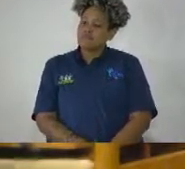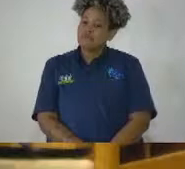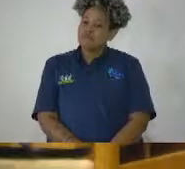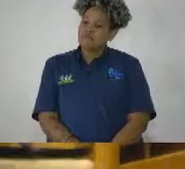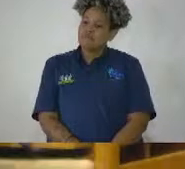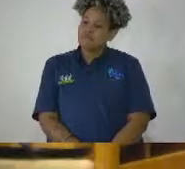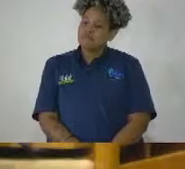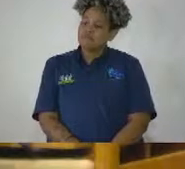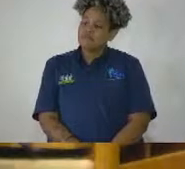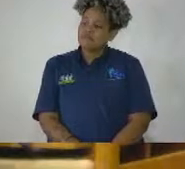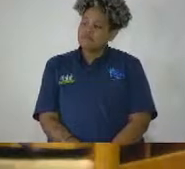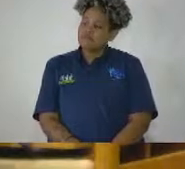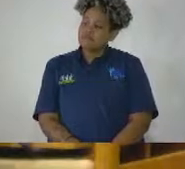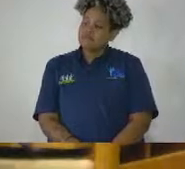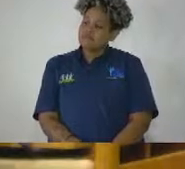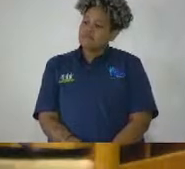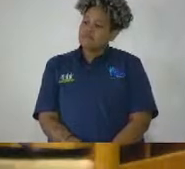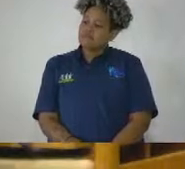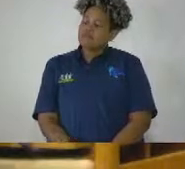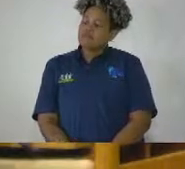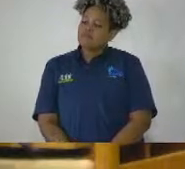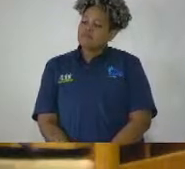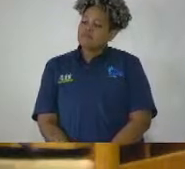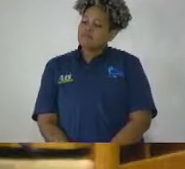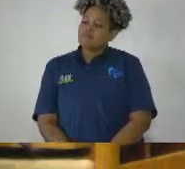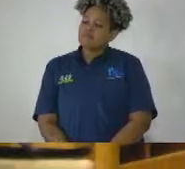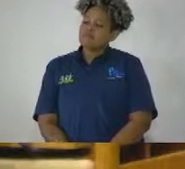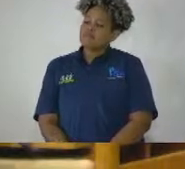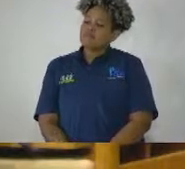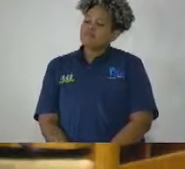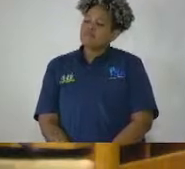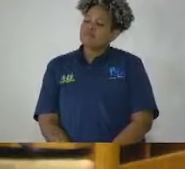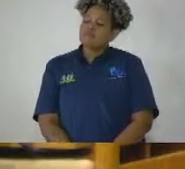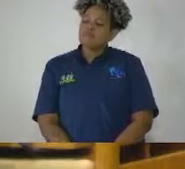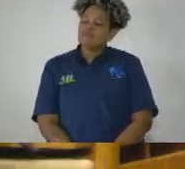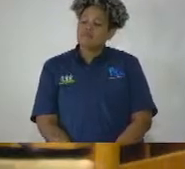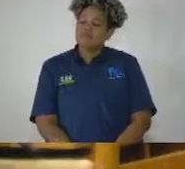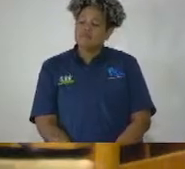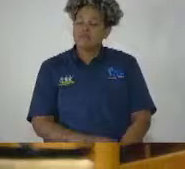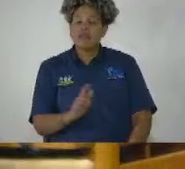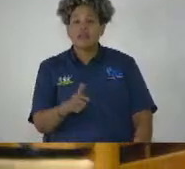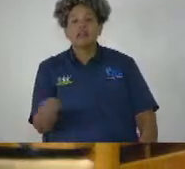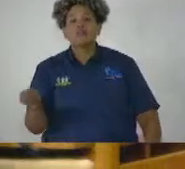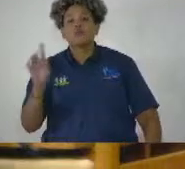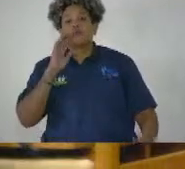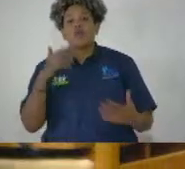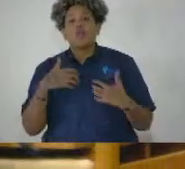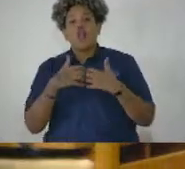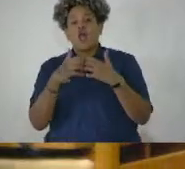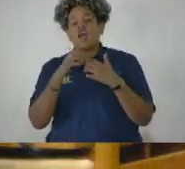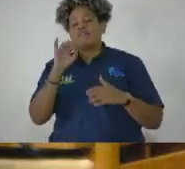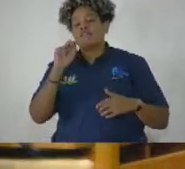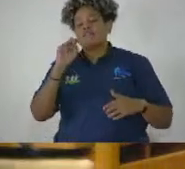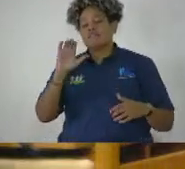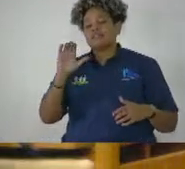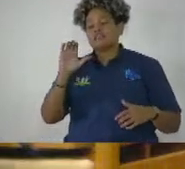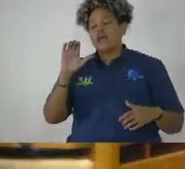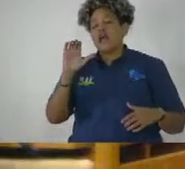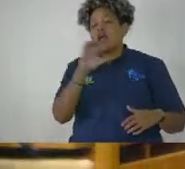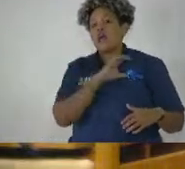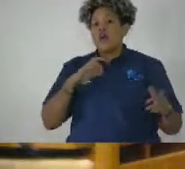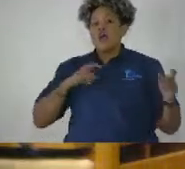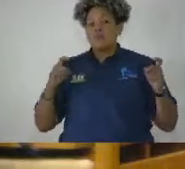later this week, we plan to launch the FinSAC Commission archives, which will